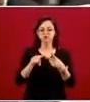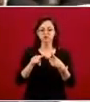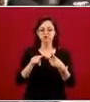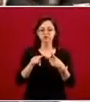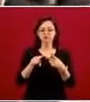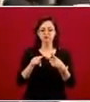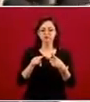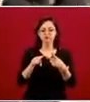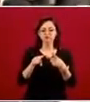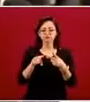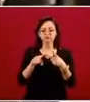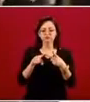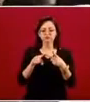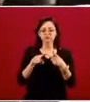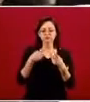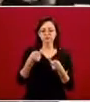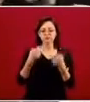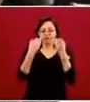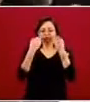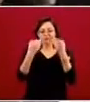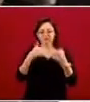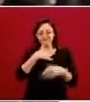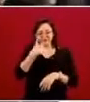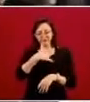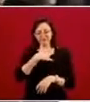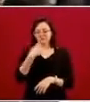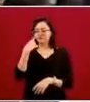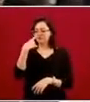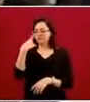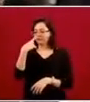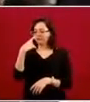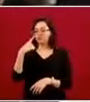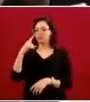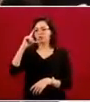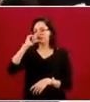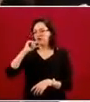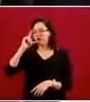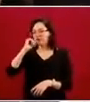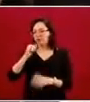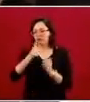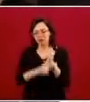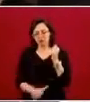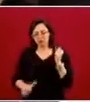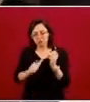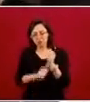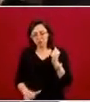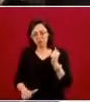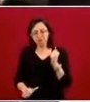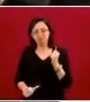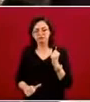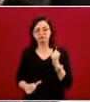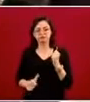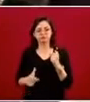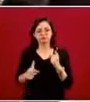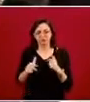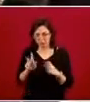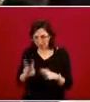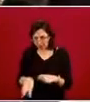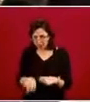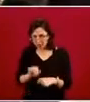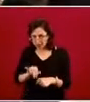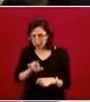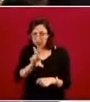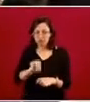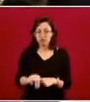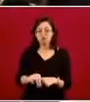be, there are some testimonies of people that say that one of the symptoms is diarrhea. Some of the symptoms